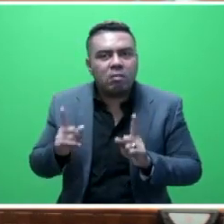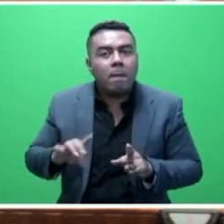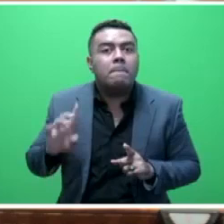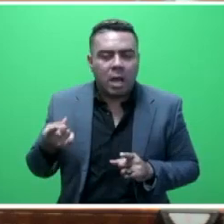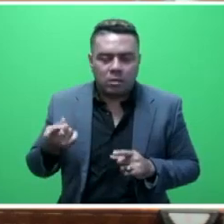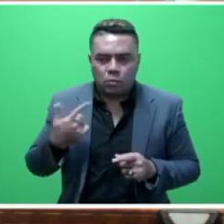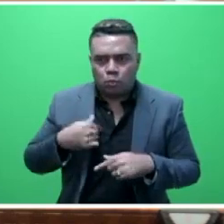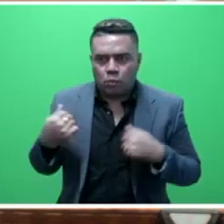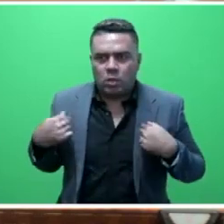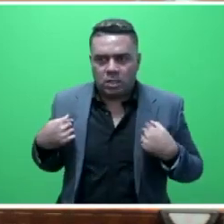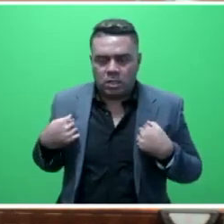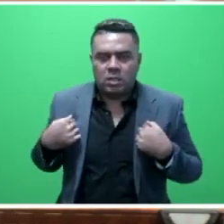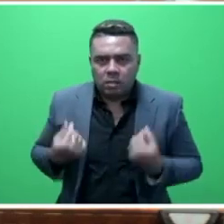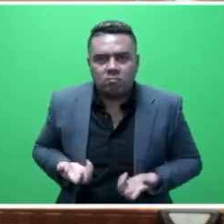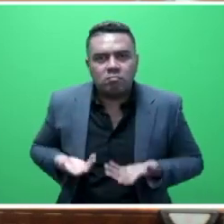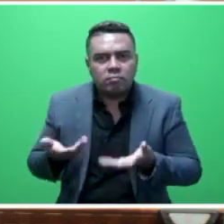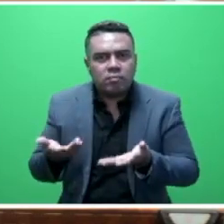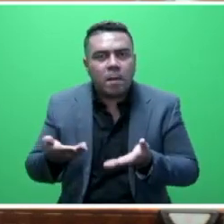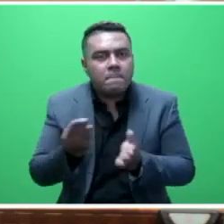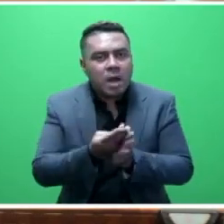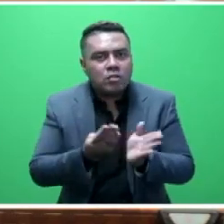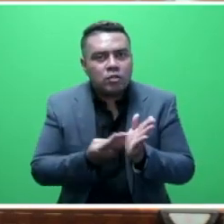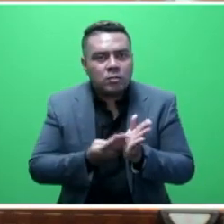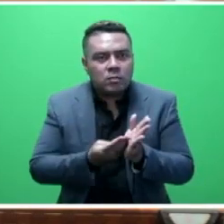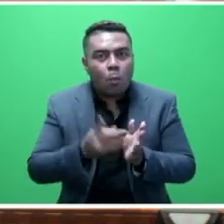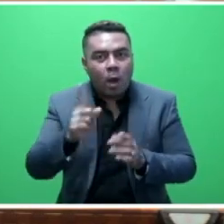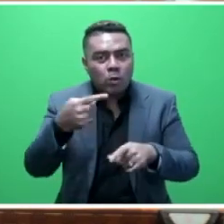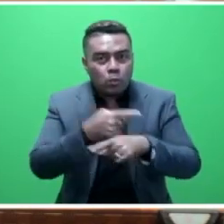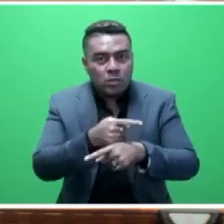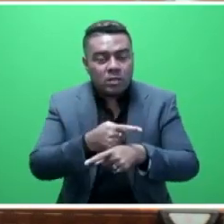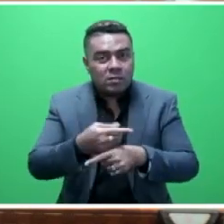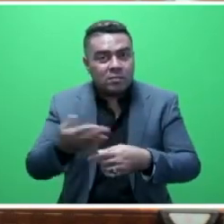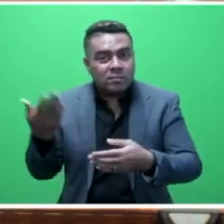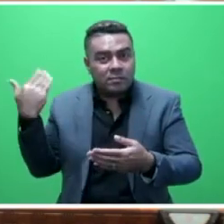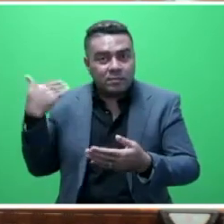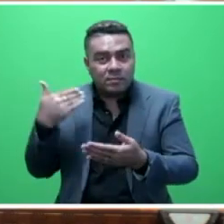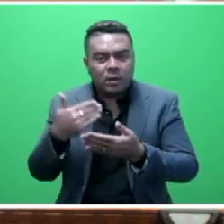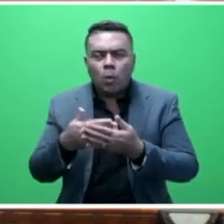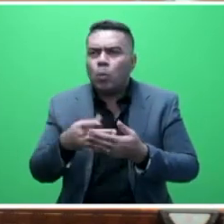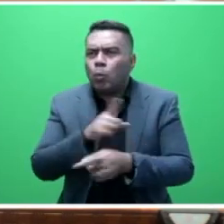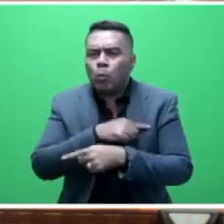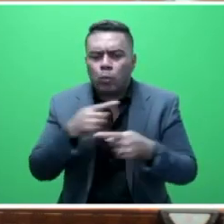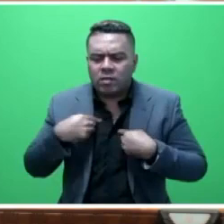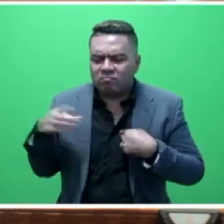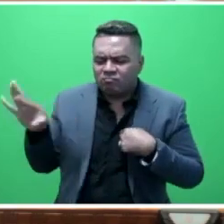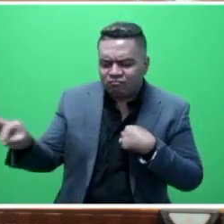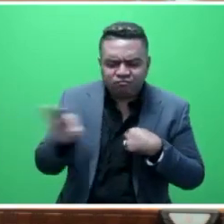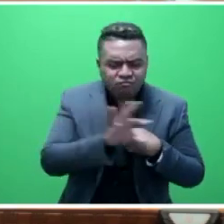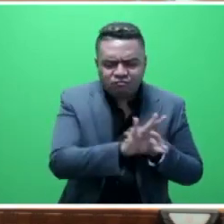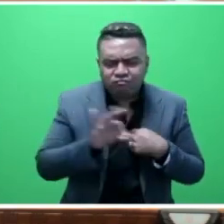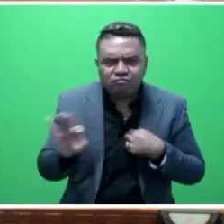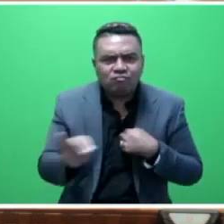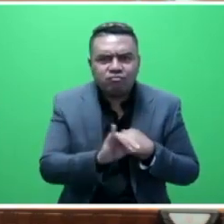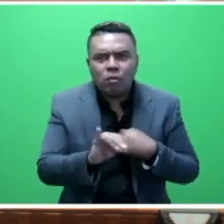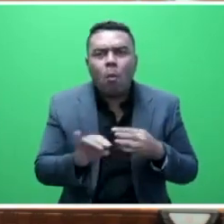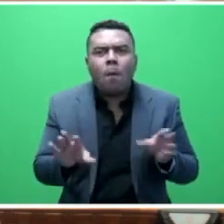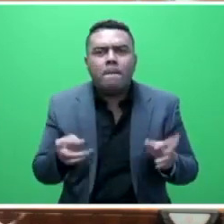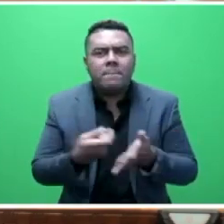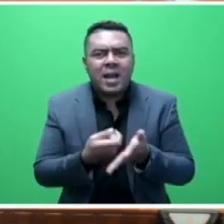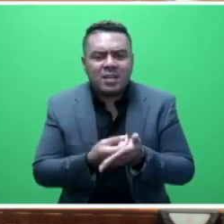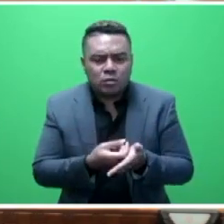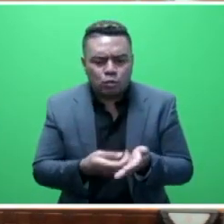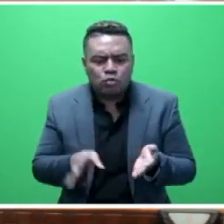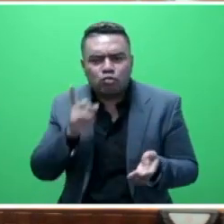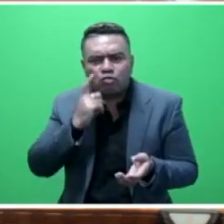announced 1 week after our first case, allocated all the resources we could muster to beating the virus and bracing for a